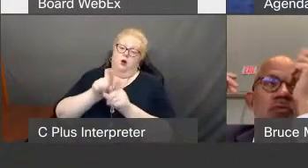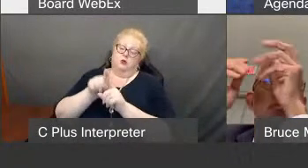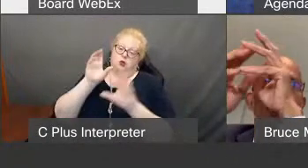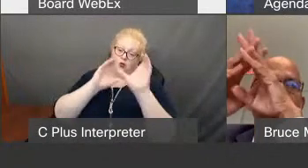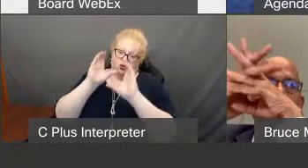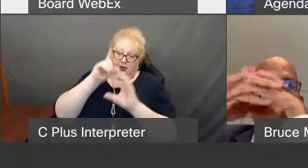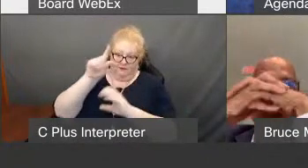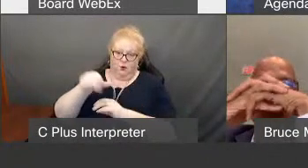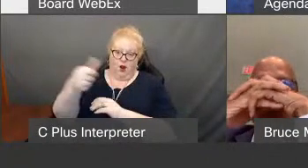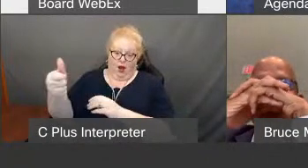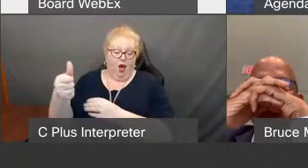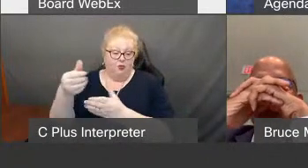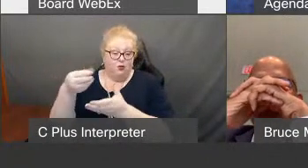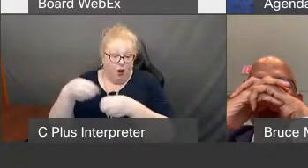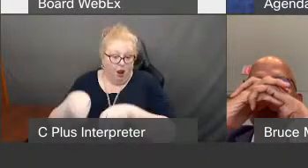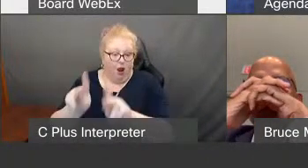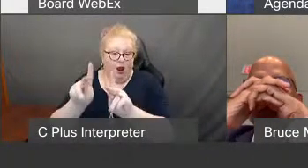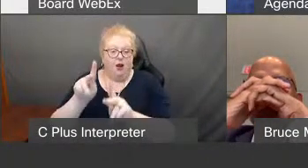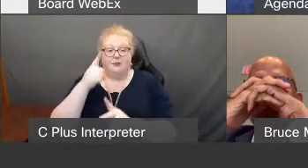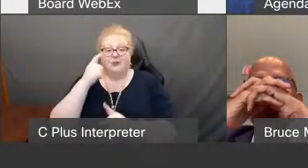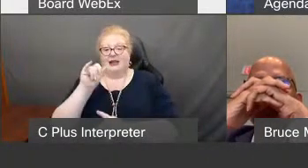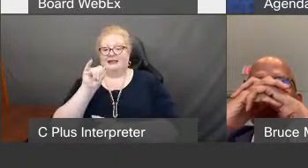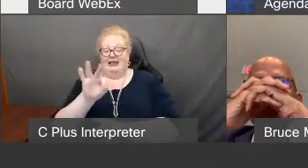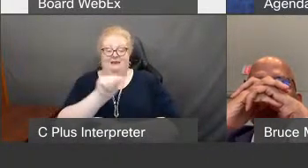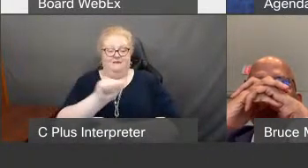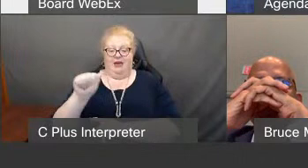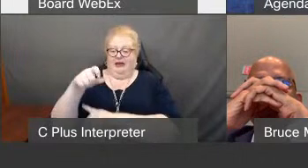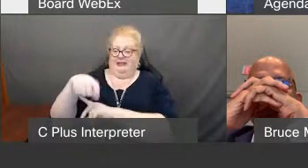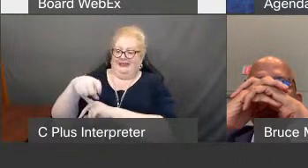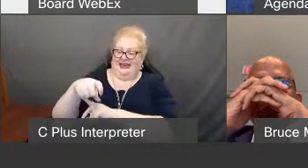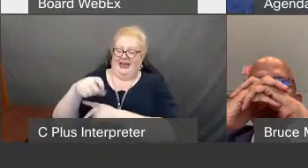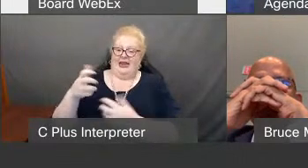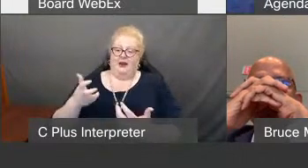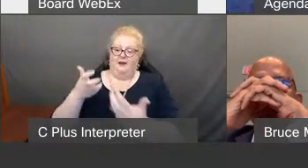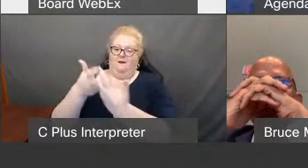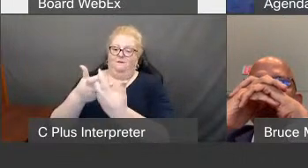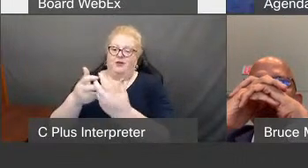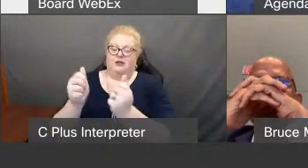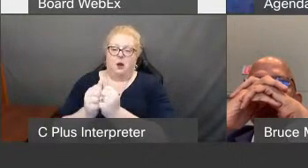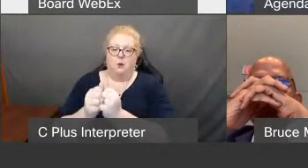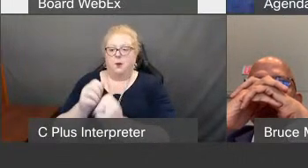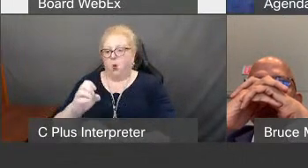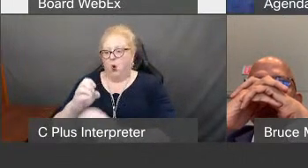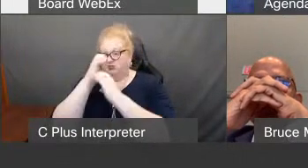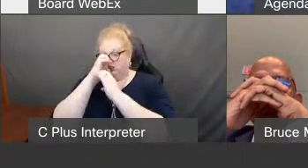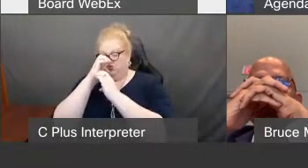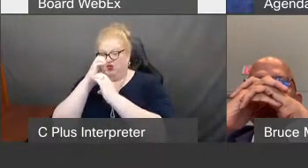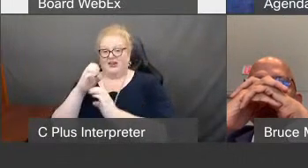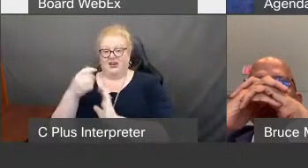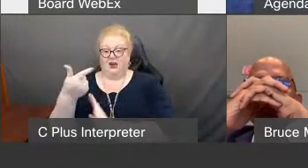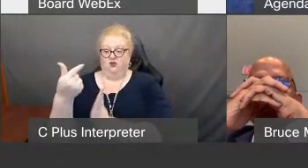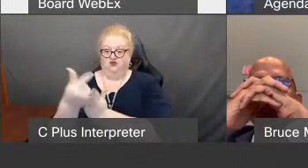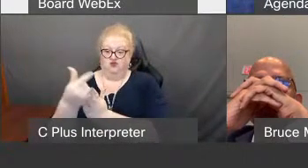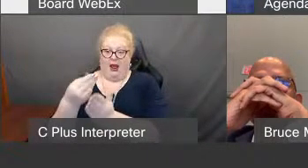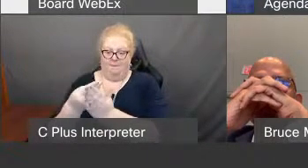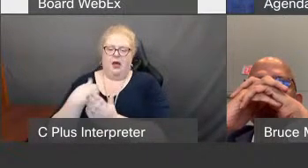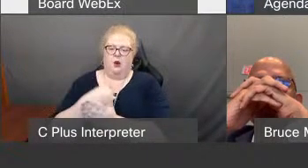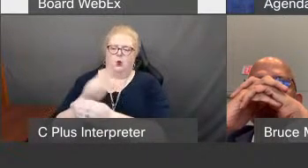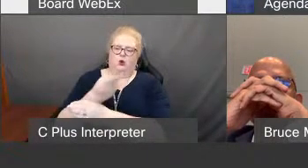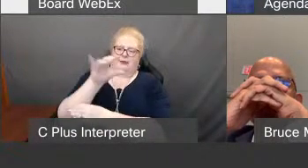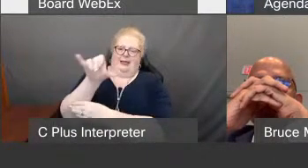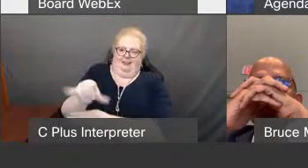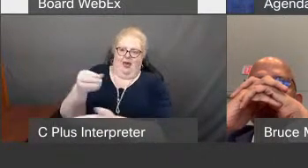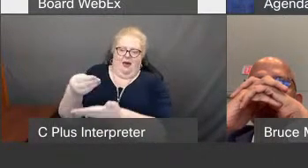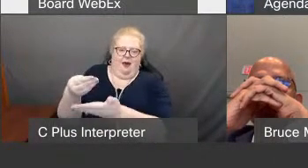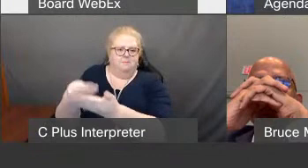that if a need fits in a more restrictive grant, that we're using those funds first so that, you know, when we have